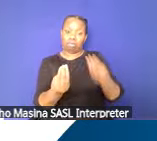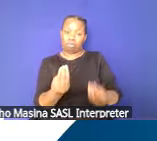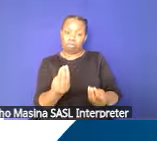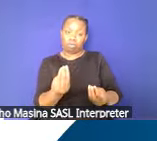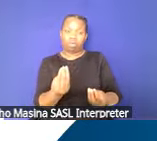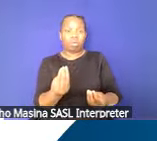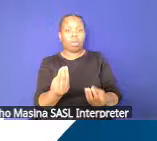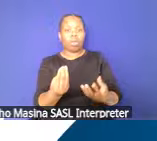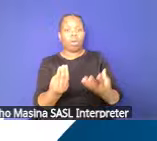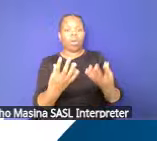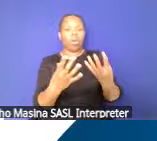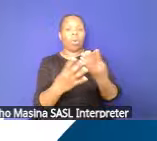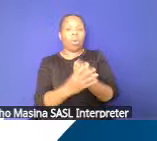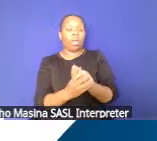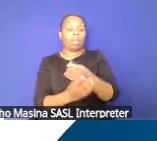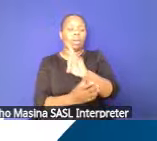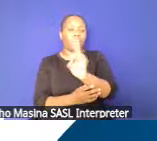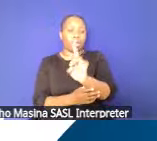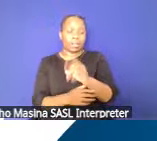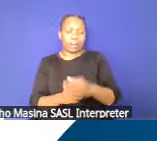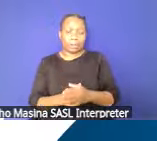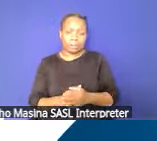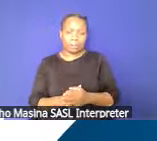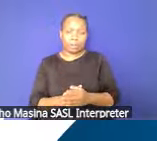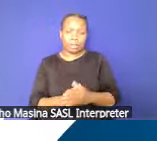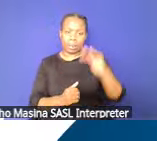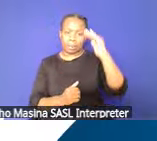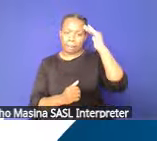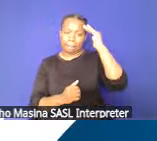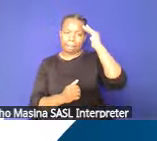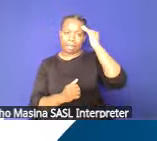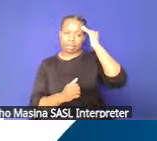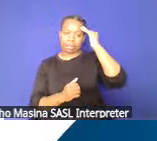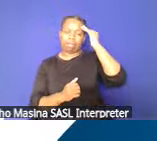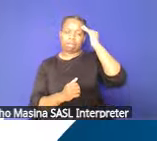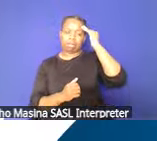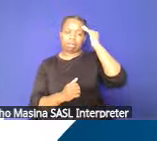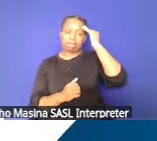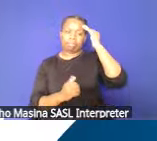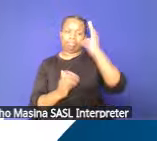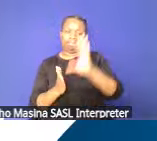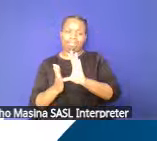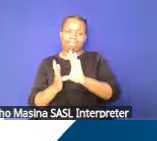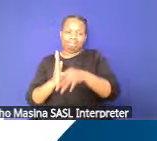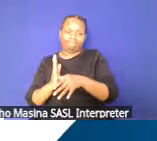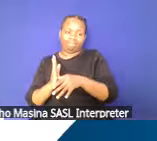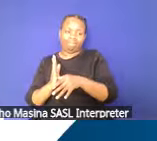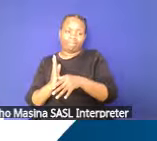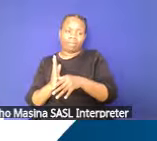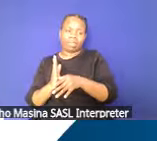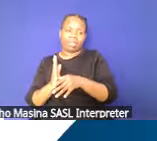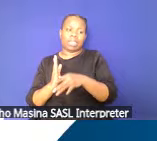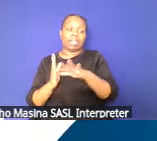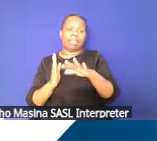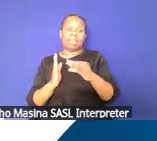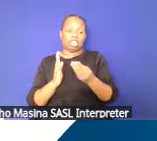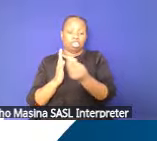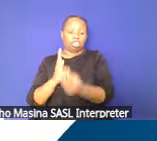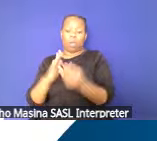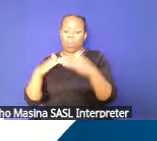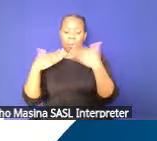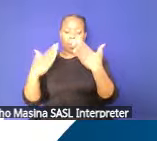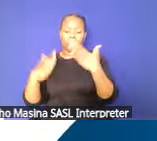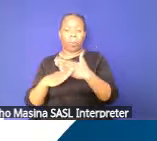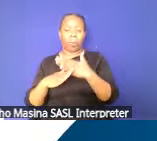with a mental impairment and that child is not working and